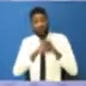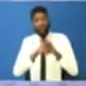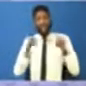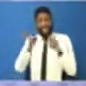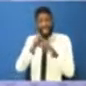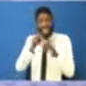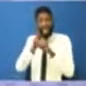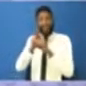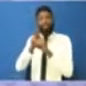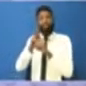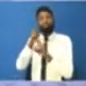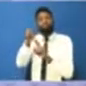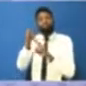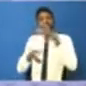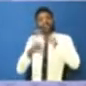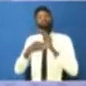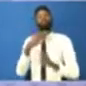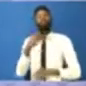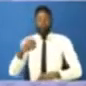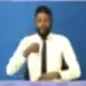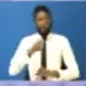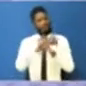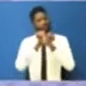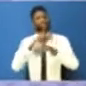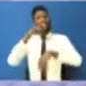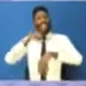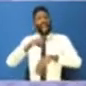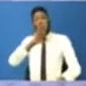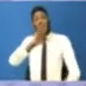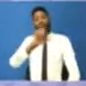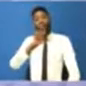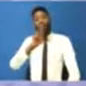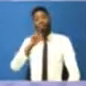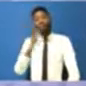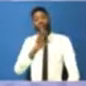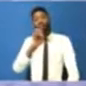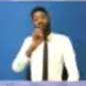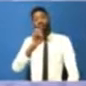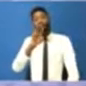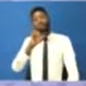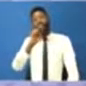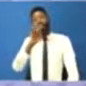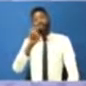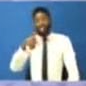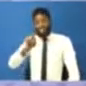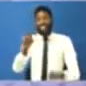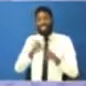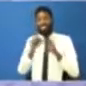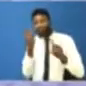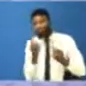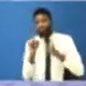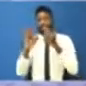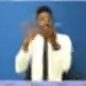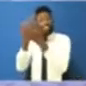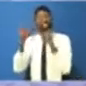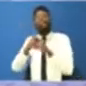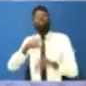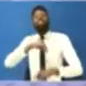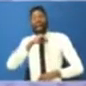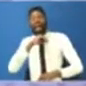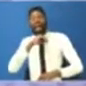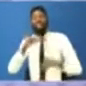26th of October, I'm the one who defended him. When Babu Owino was thrown into a cell and Raila Odinga and Wetangula